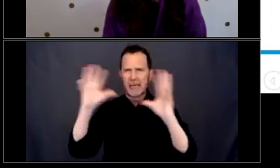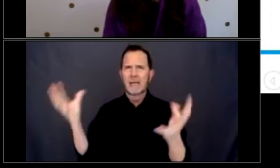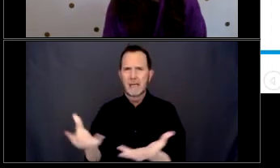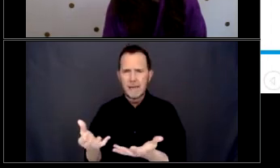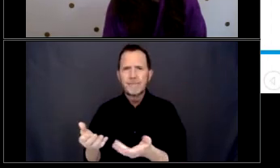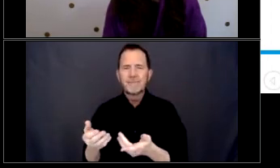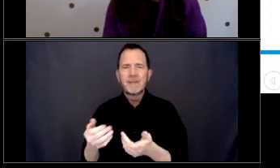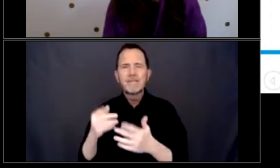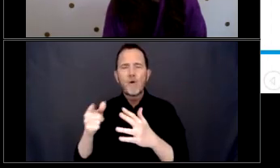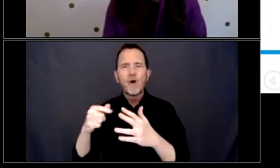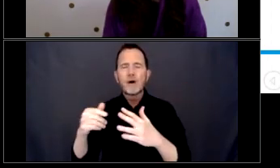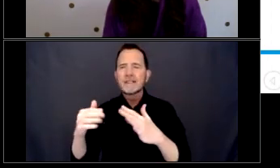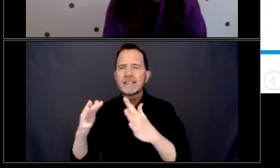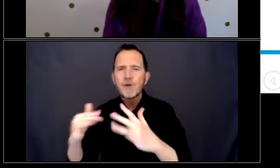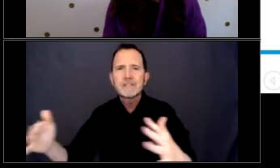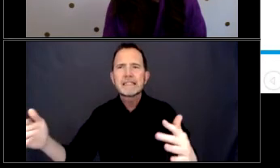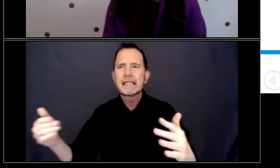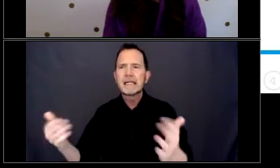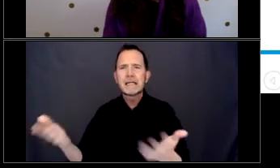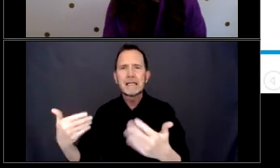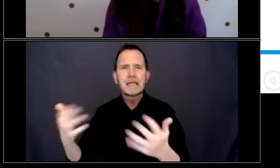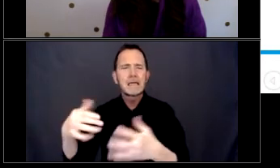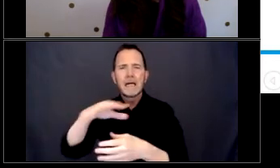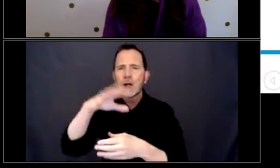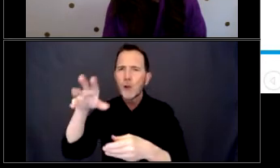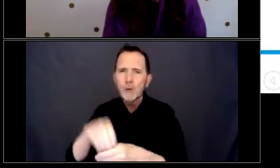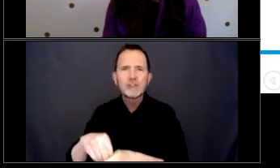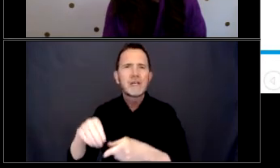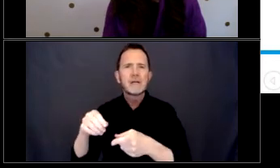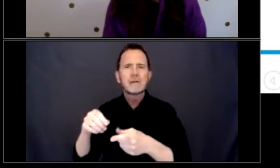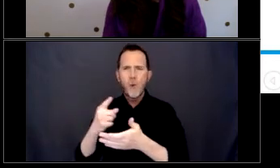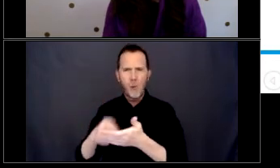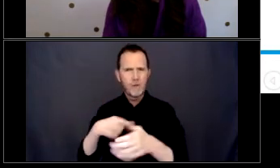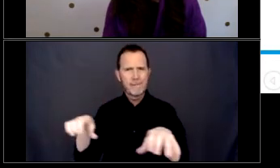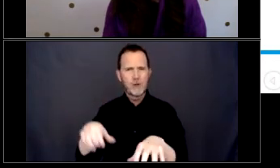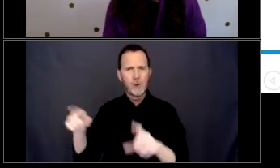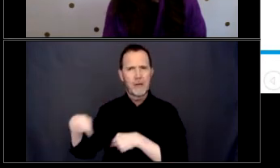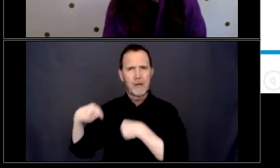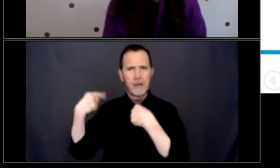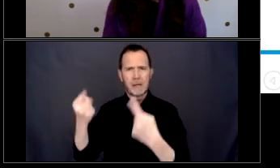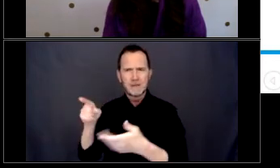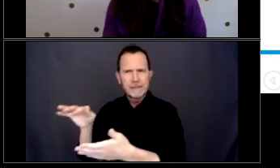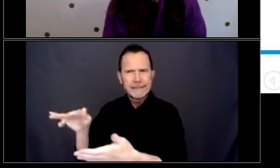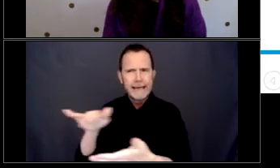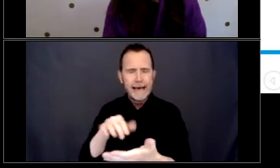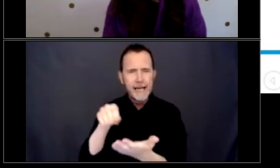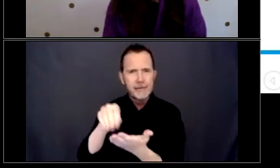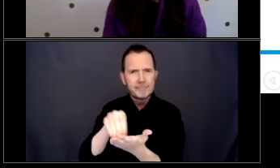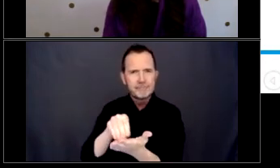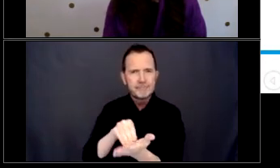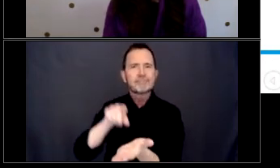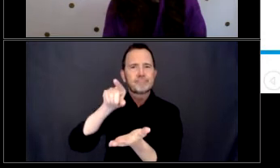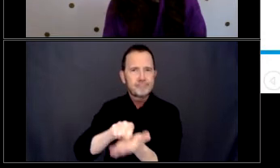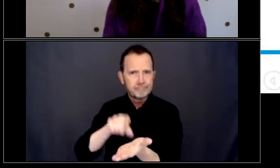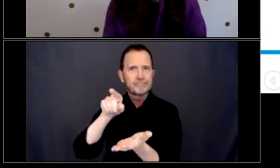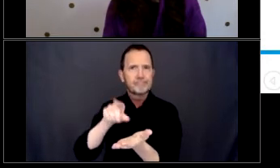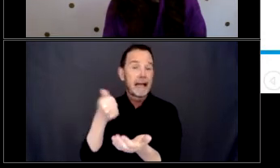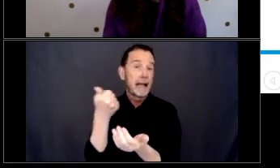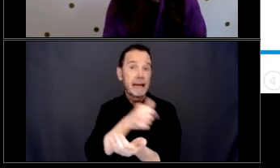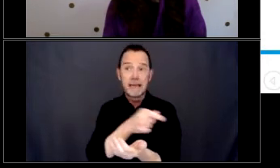driving inclusion internally, and it's publicly available, and everybody can see it that wants to see it. And that's about